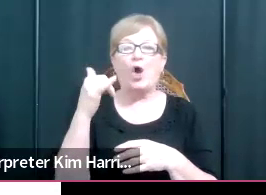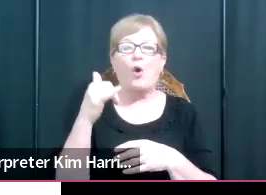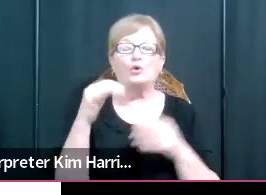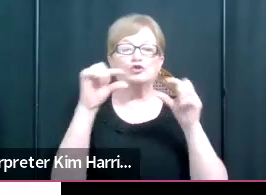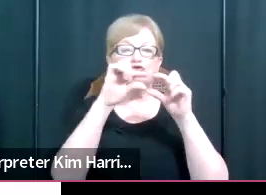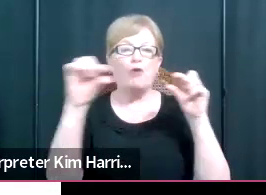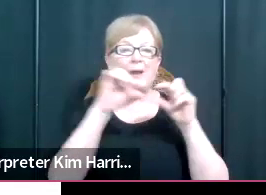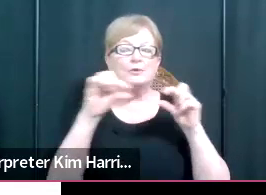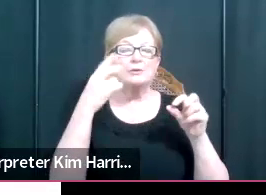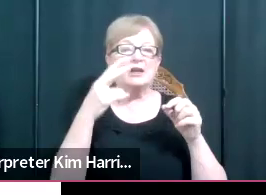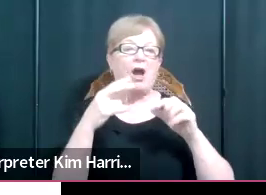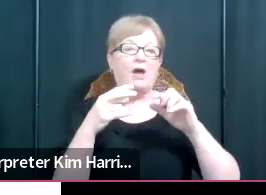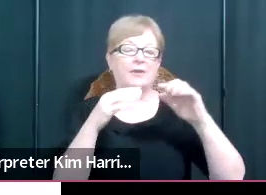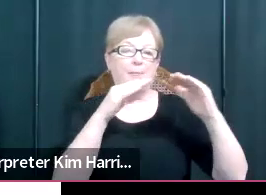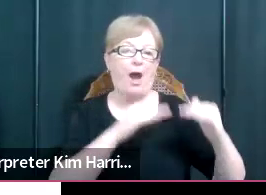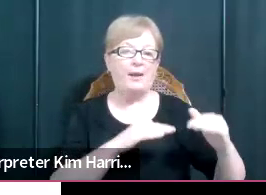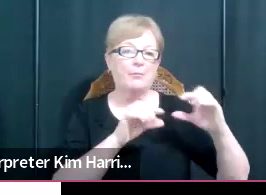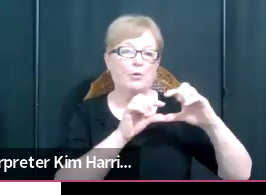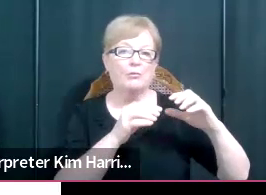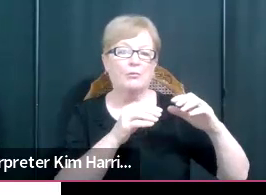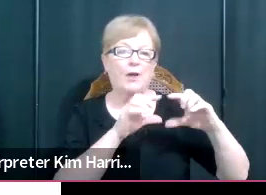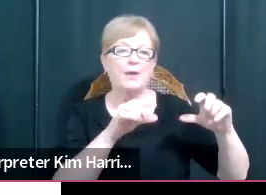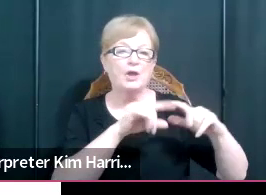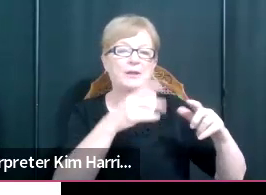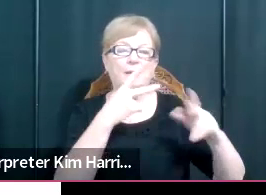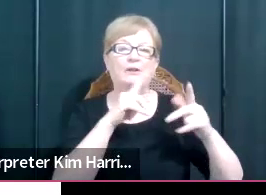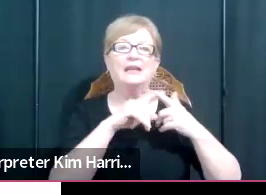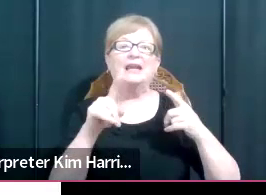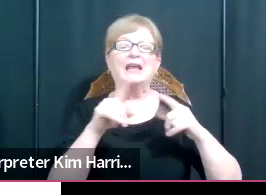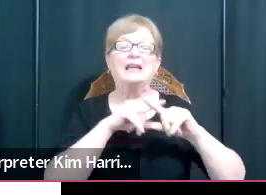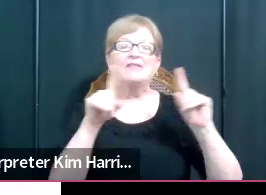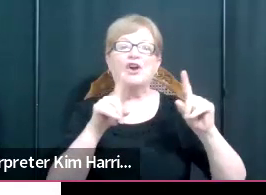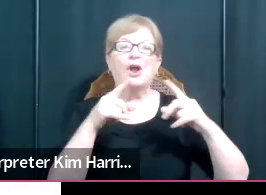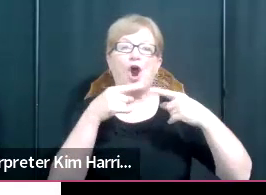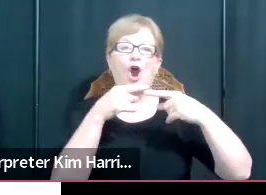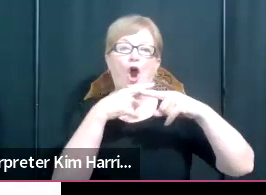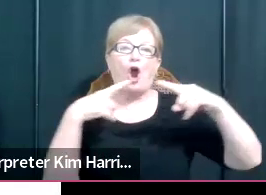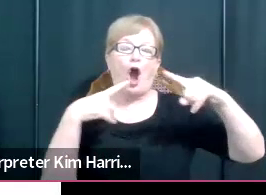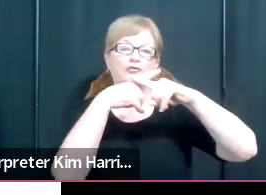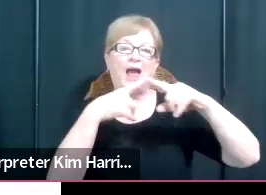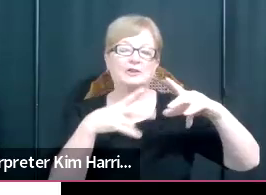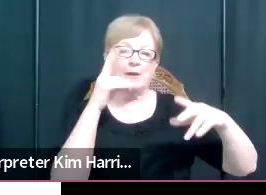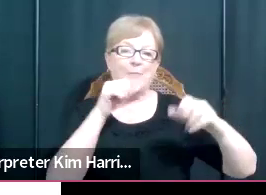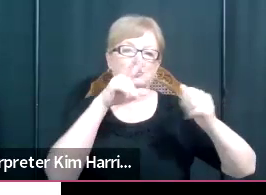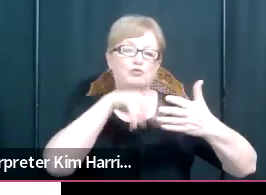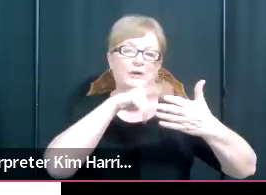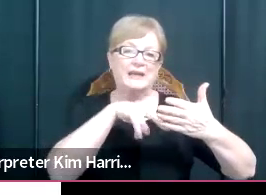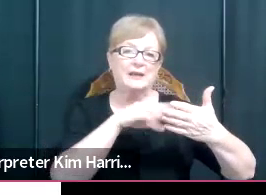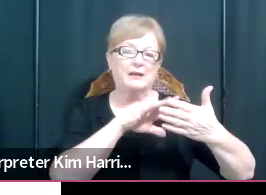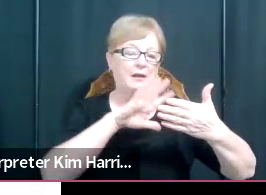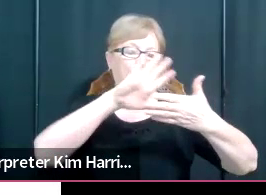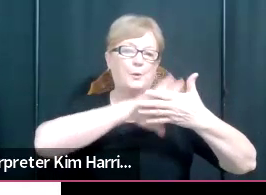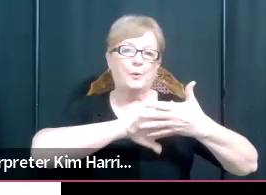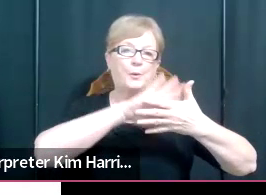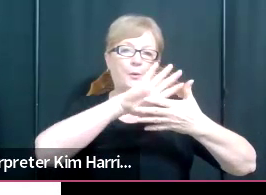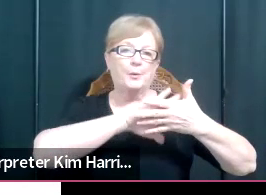here can help if folks need contrast to be able to see things. And it can also help in terms of eye